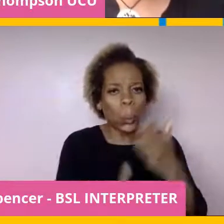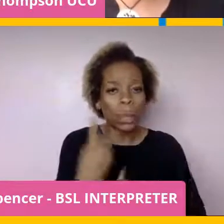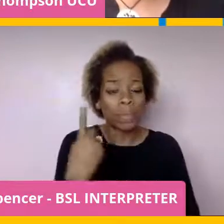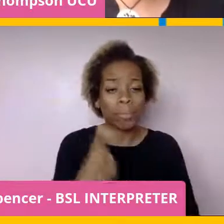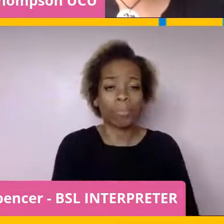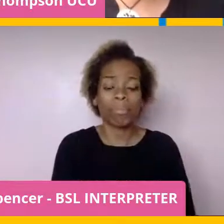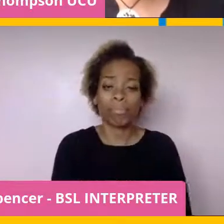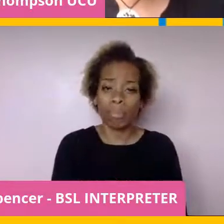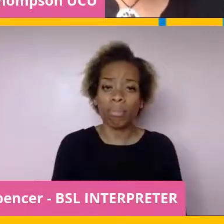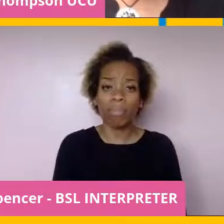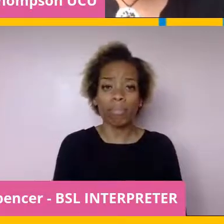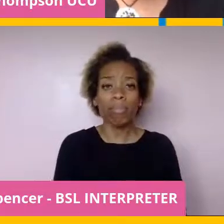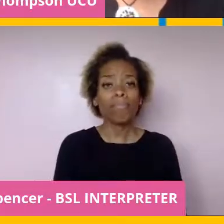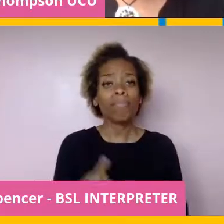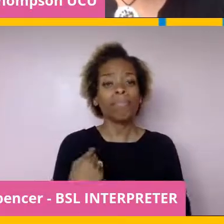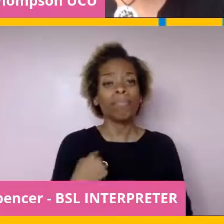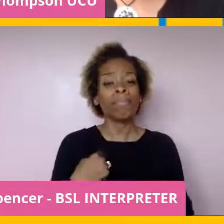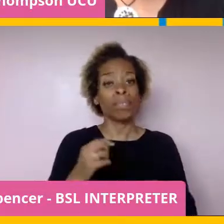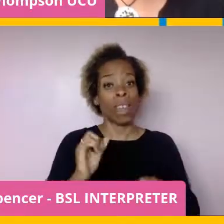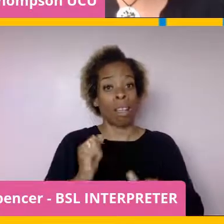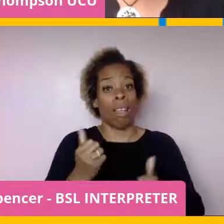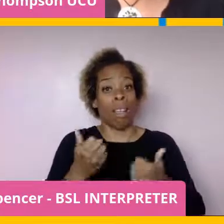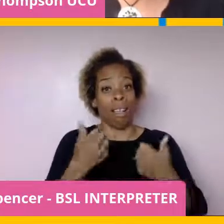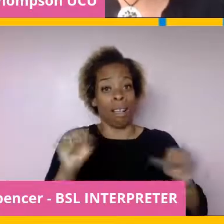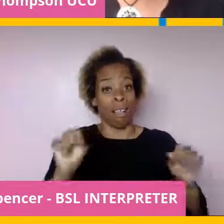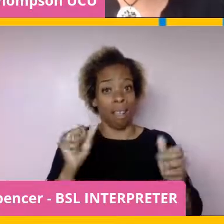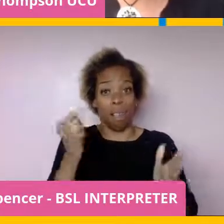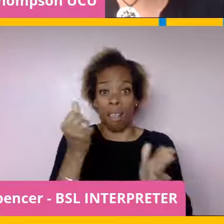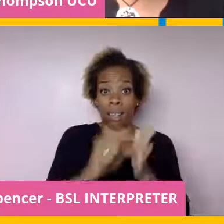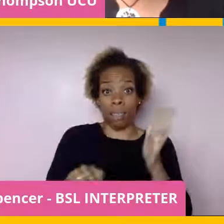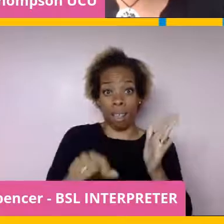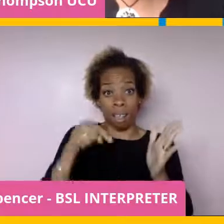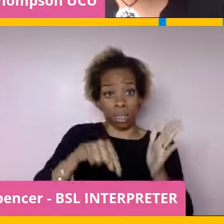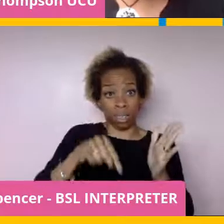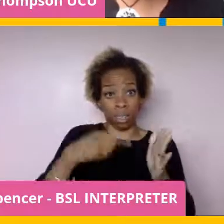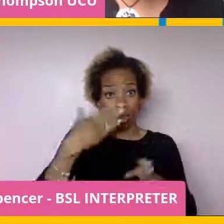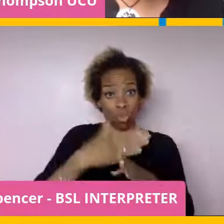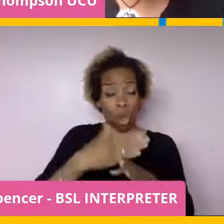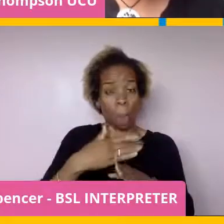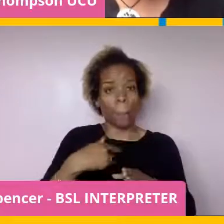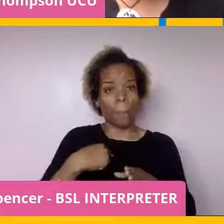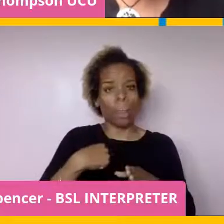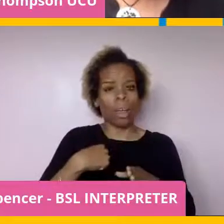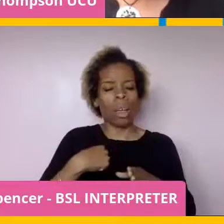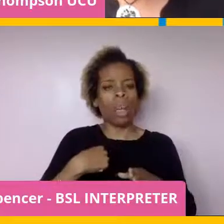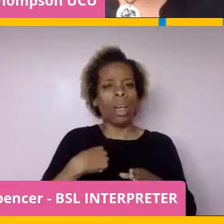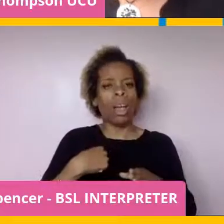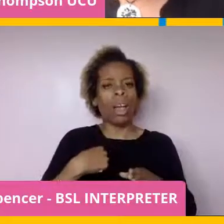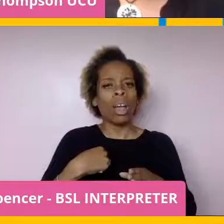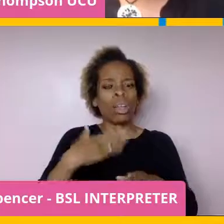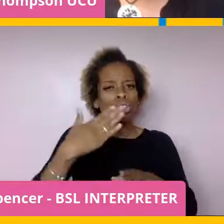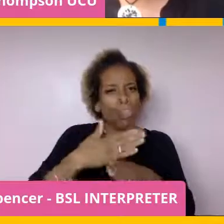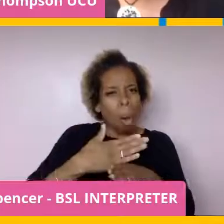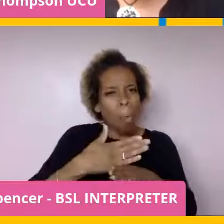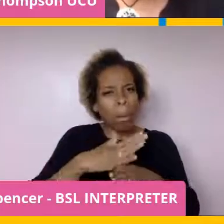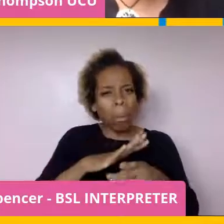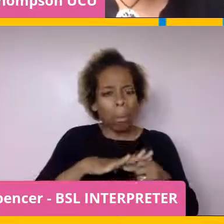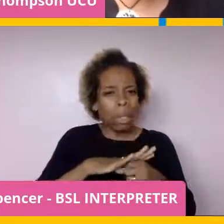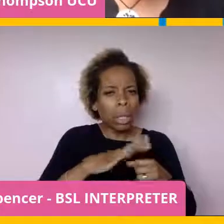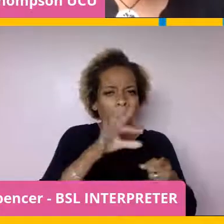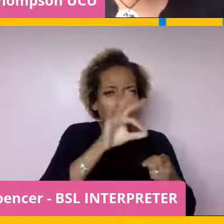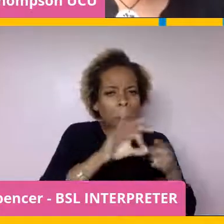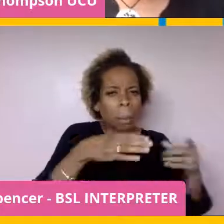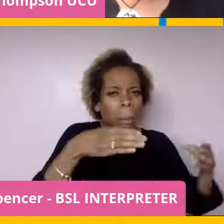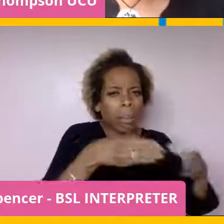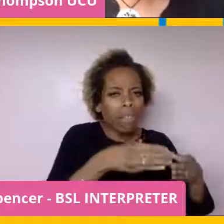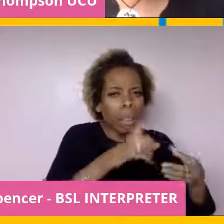clear at the launch of that campaign that when we talk about jobs first, we are talking about all jobs. We aren't just talking about the jobs as so-called permanent